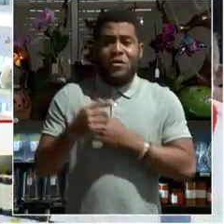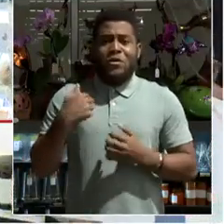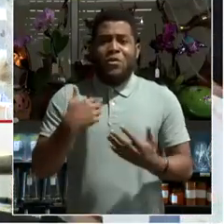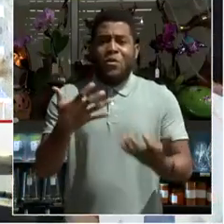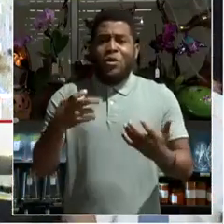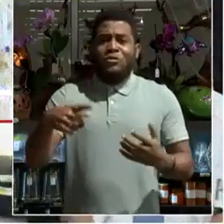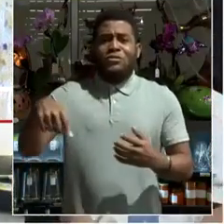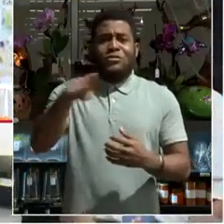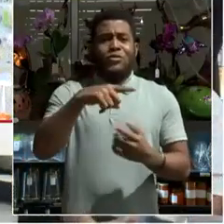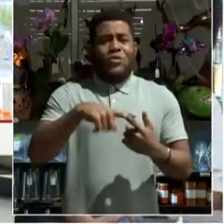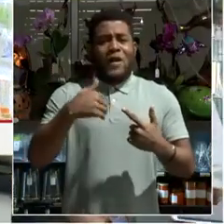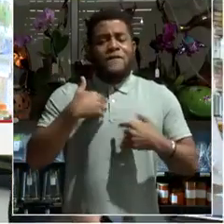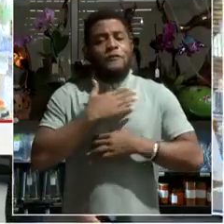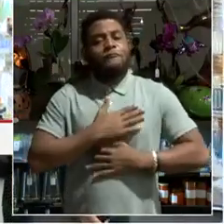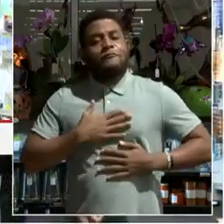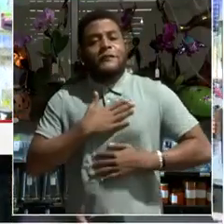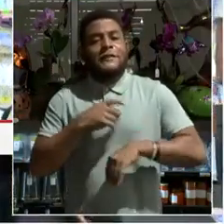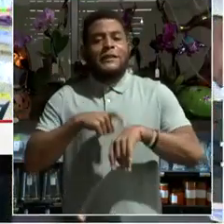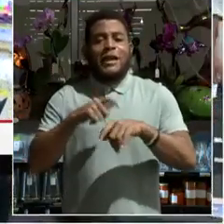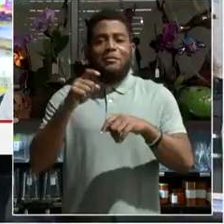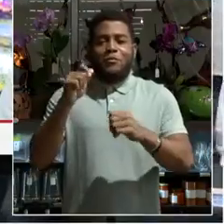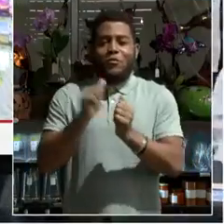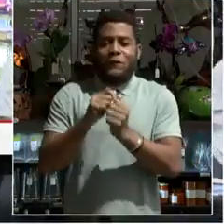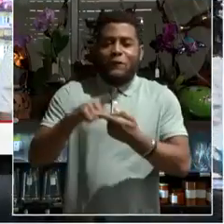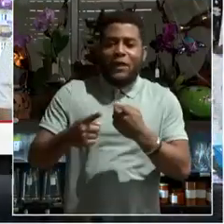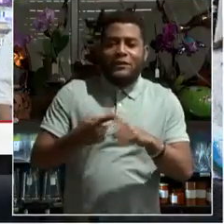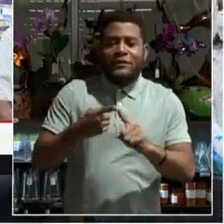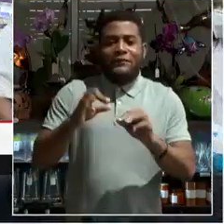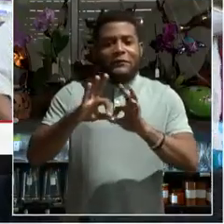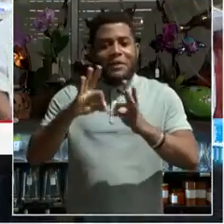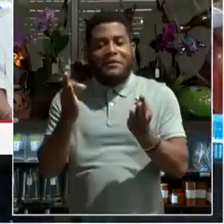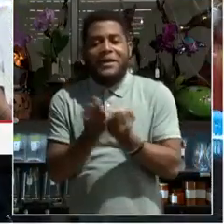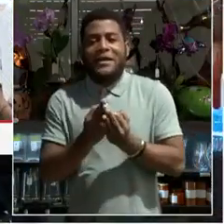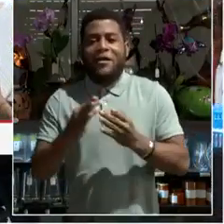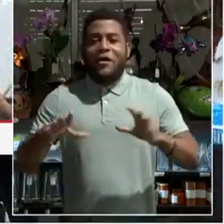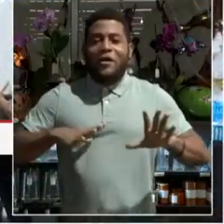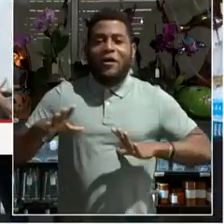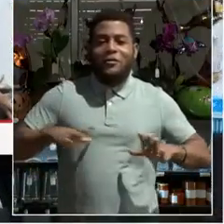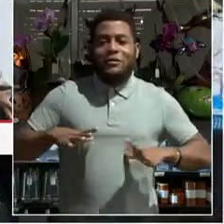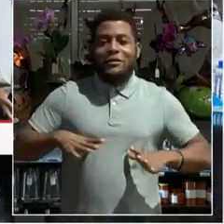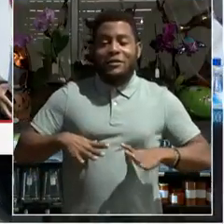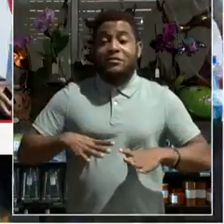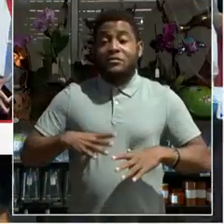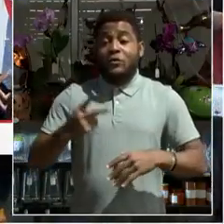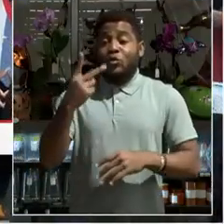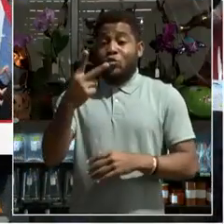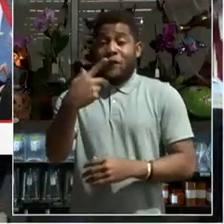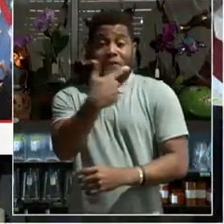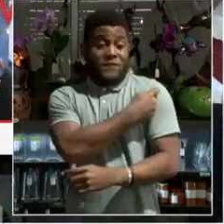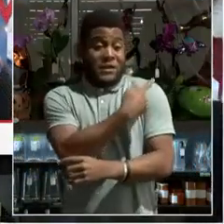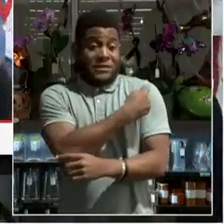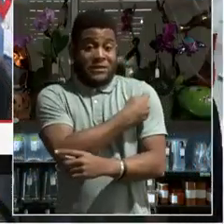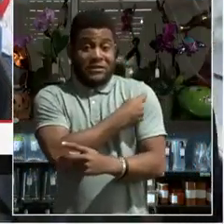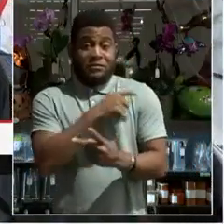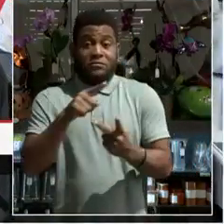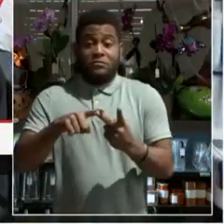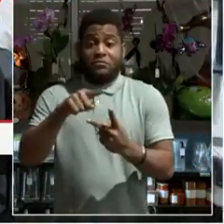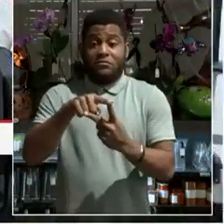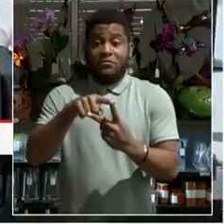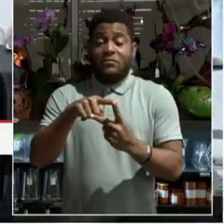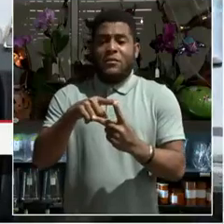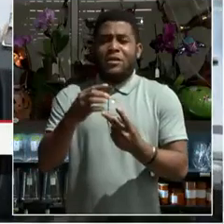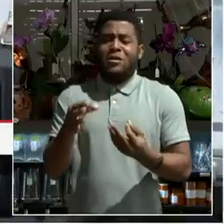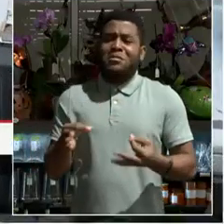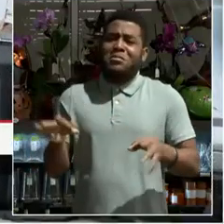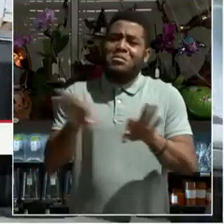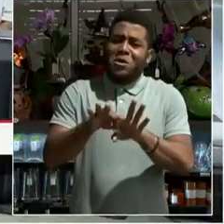family and celebrating the holidays. And getting these two vaccines are one way to continue to protect yourself and be